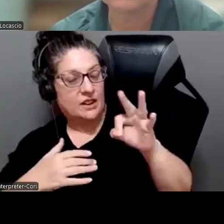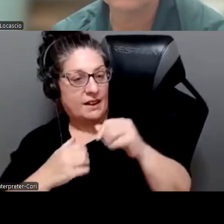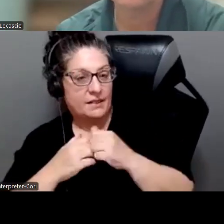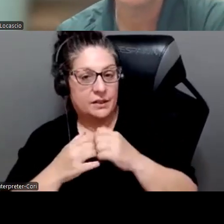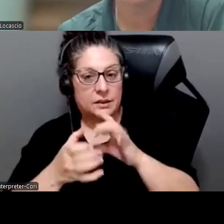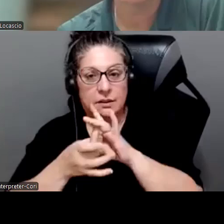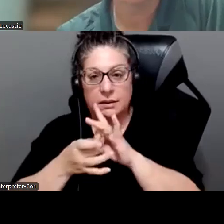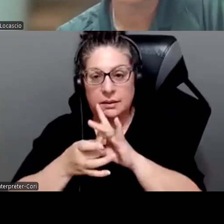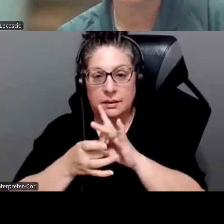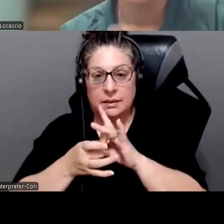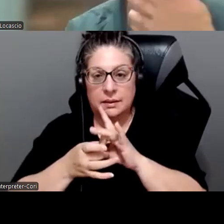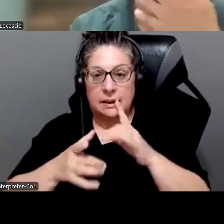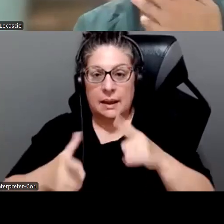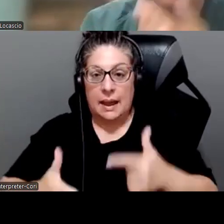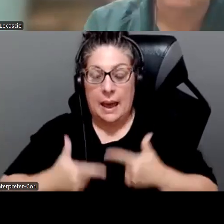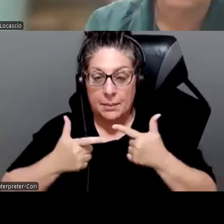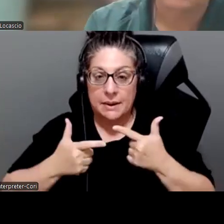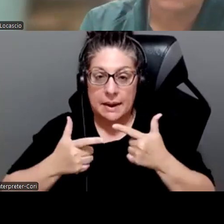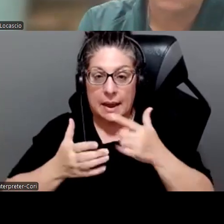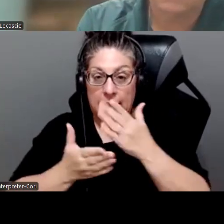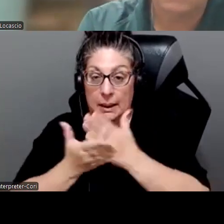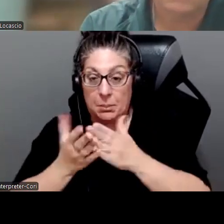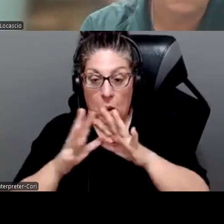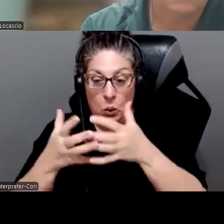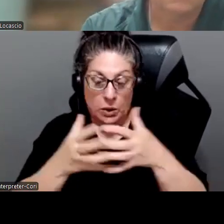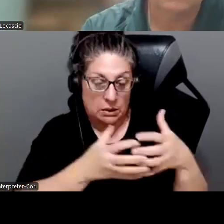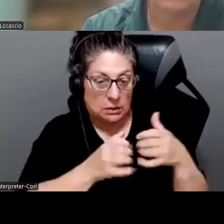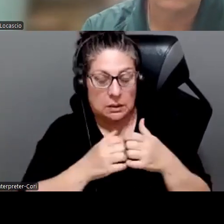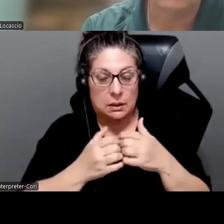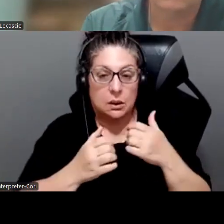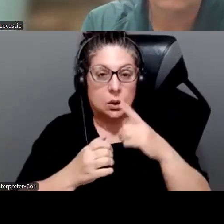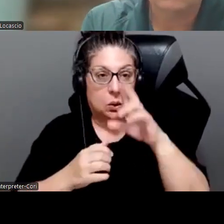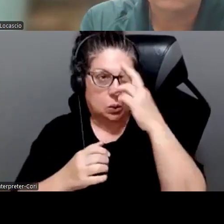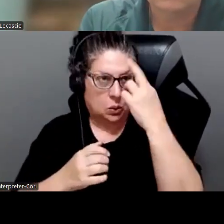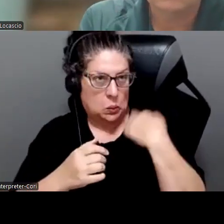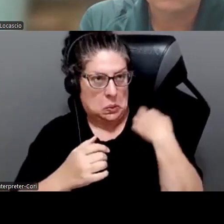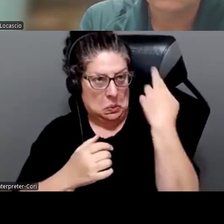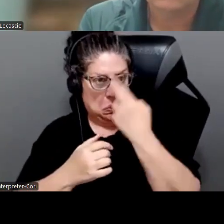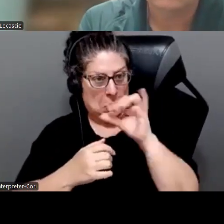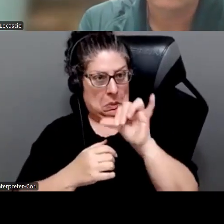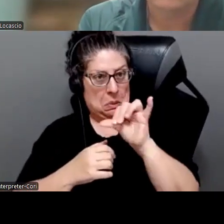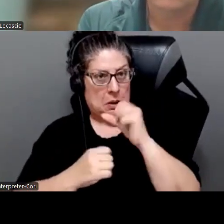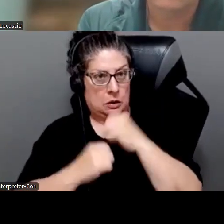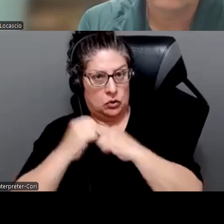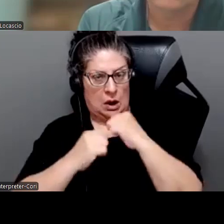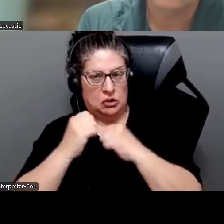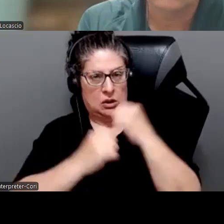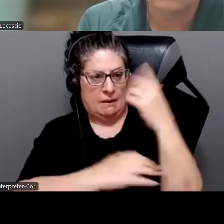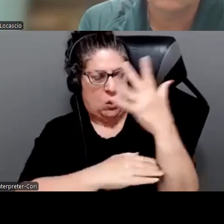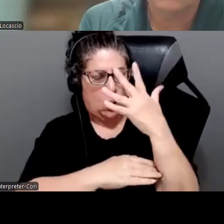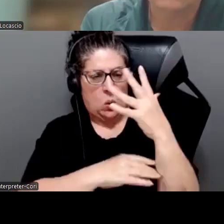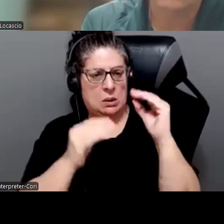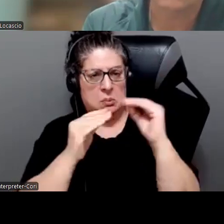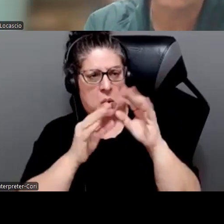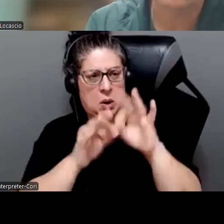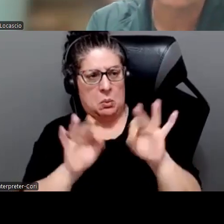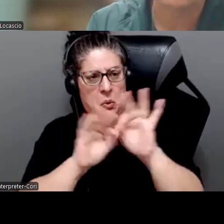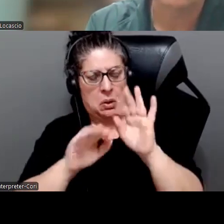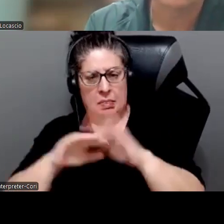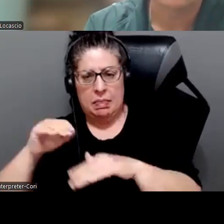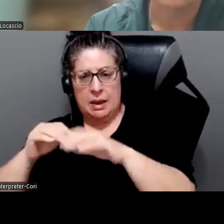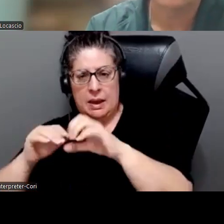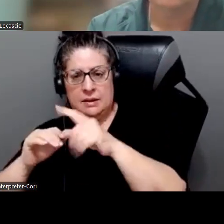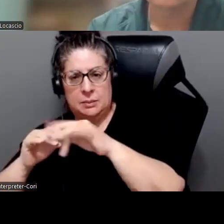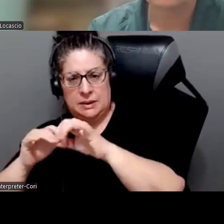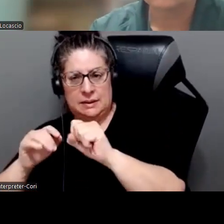habitat components, we come to realize the structure in the forest seems to be more important than the species of the